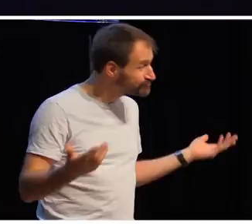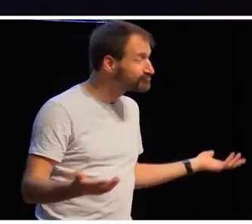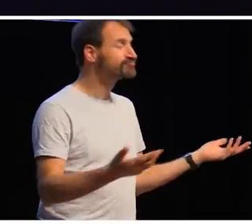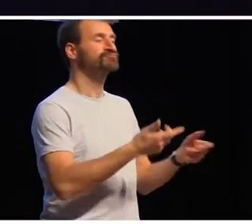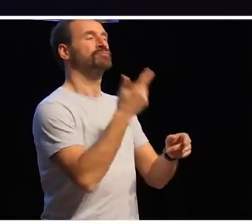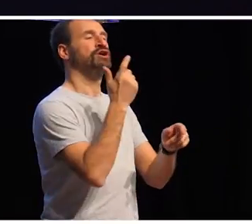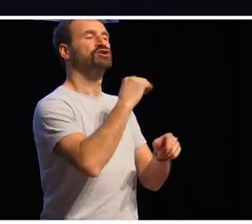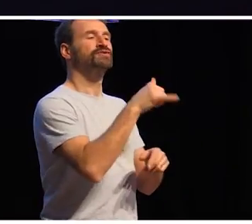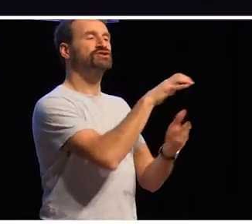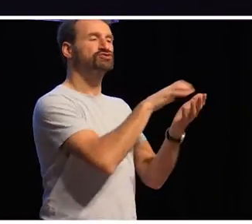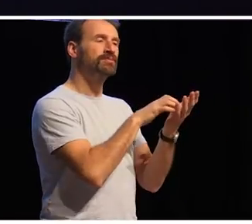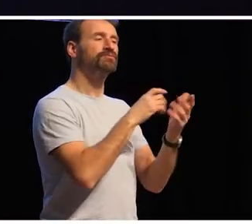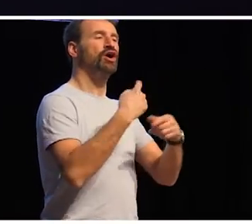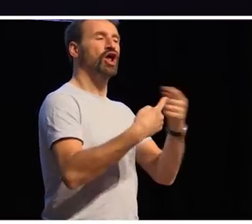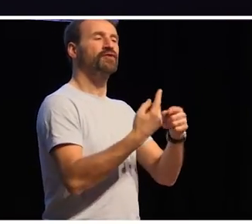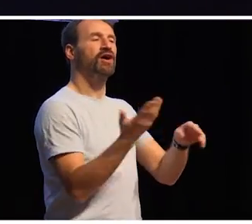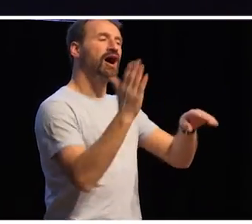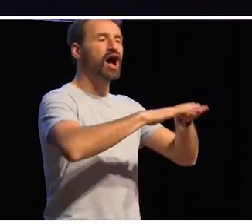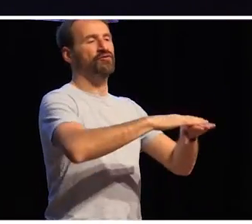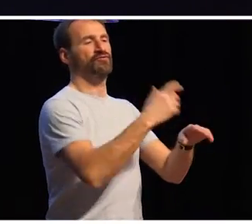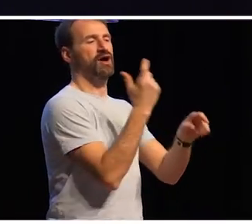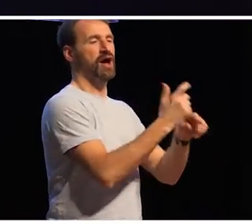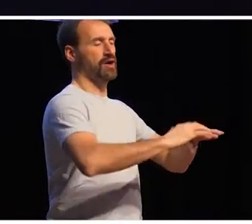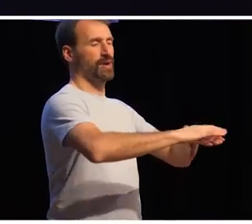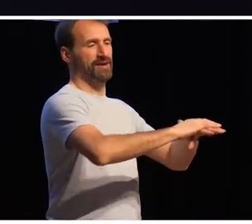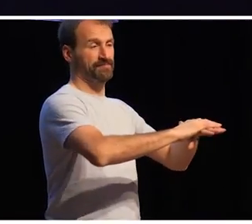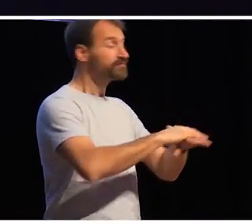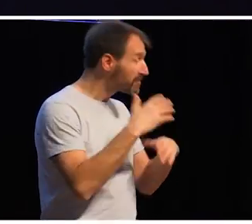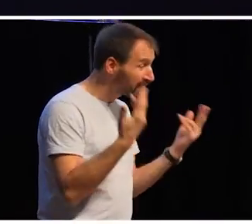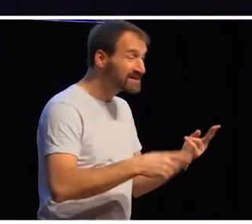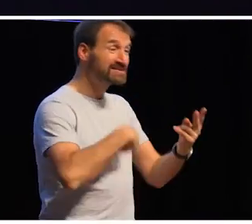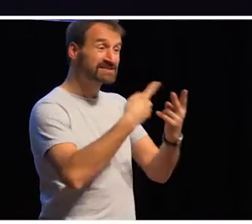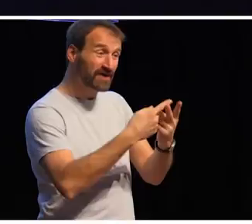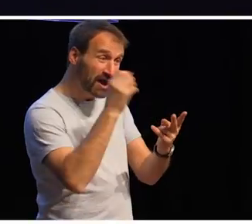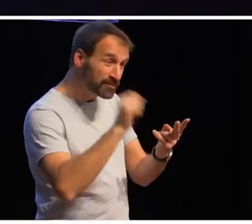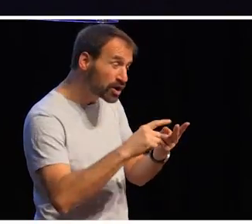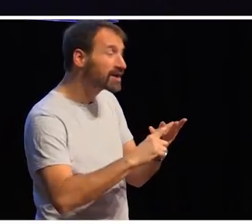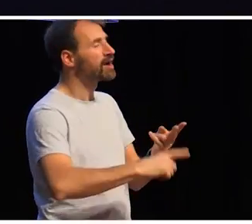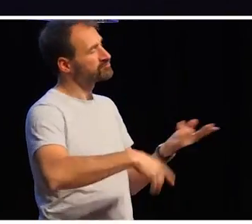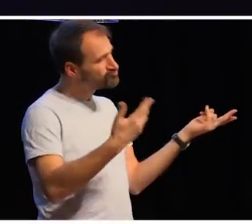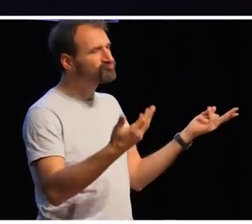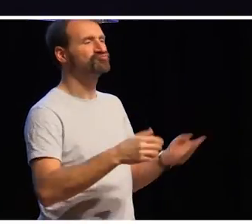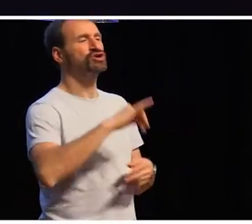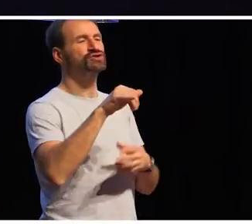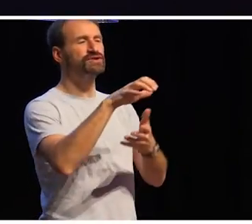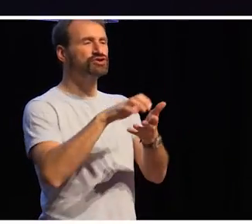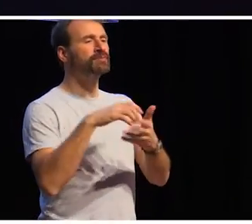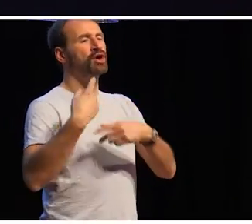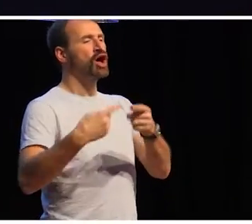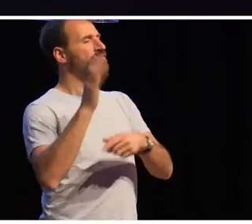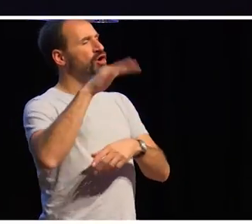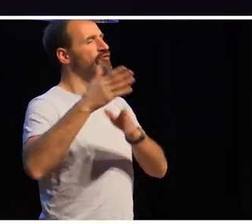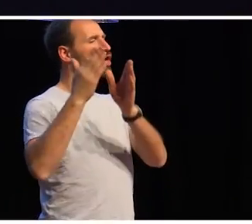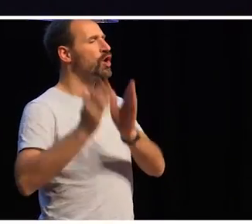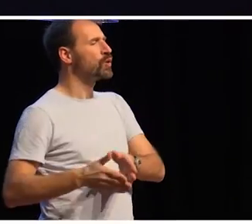hardware. The second model is JavaScript running on a host machine, for example, your laptop right here, and